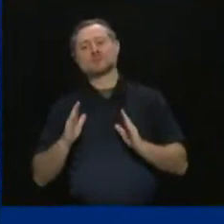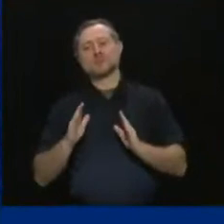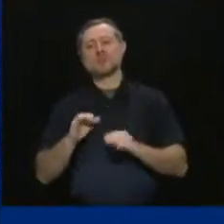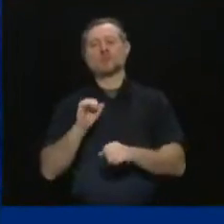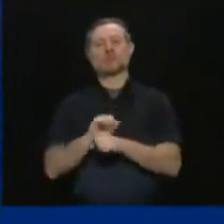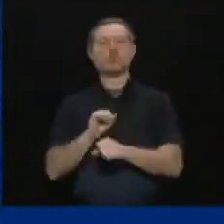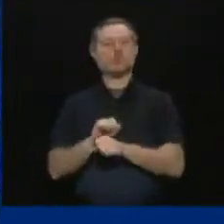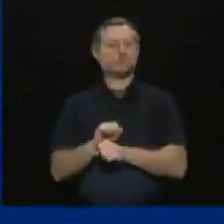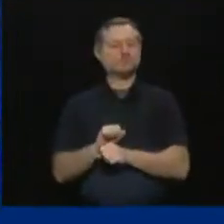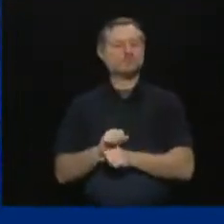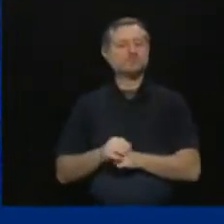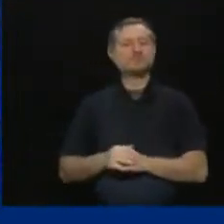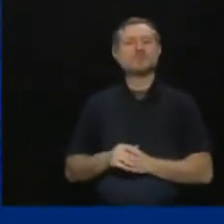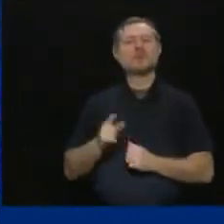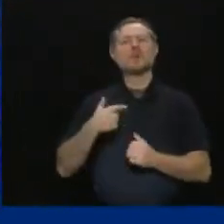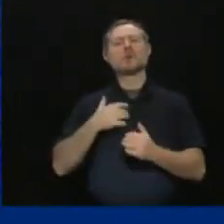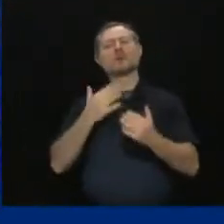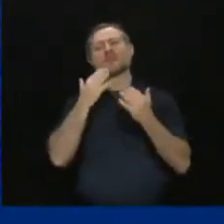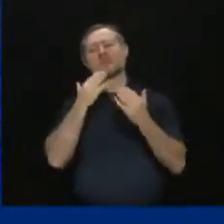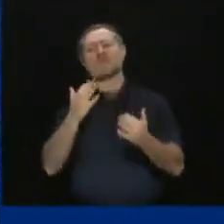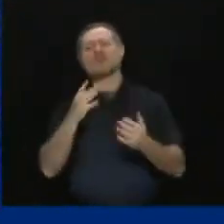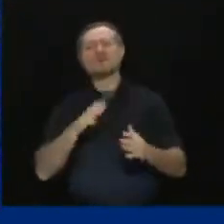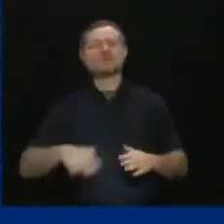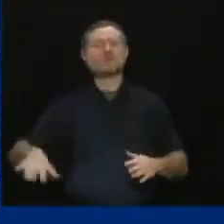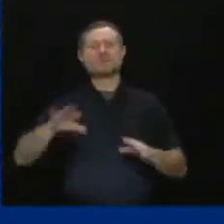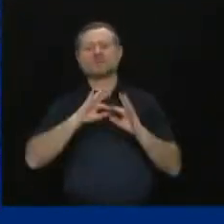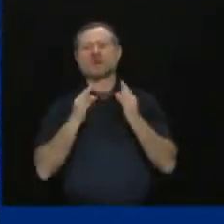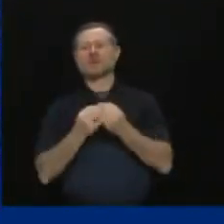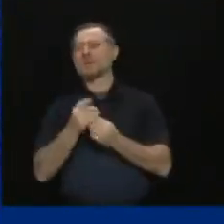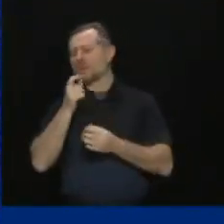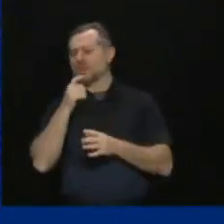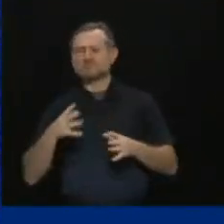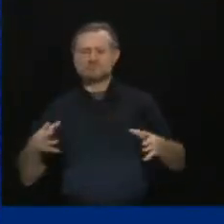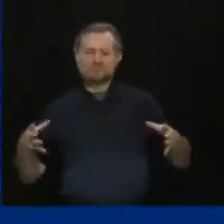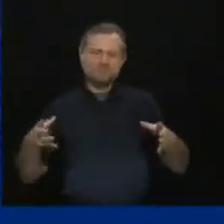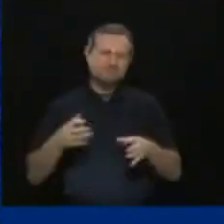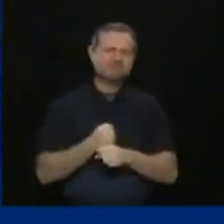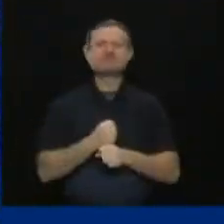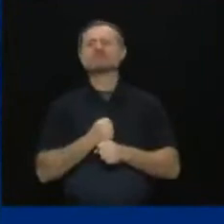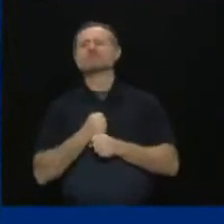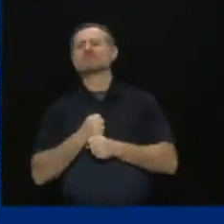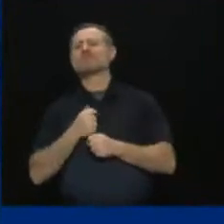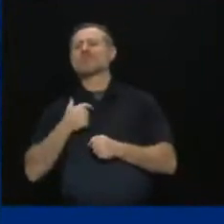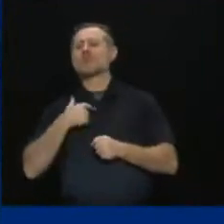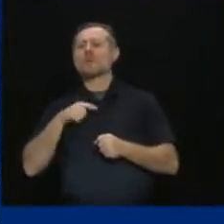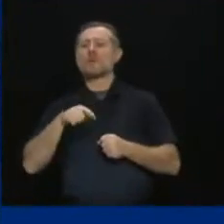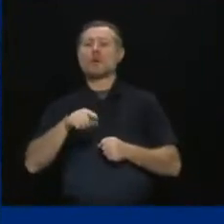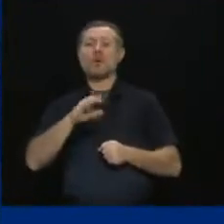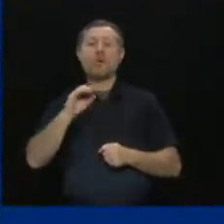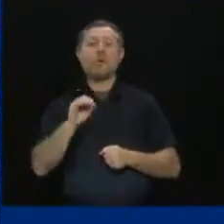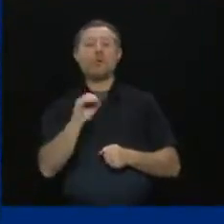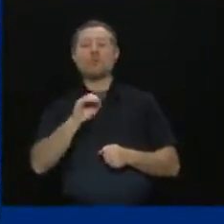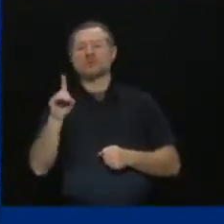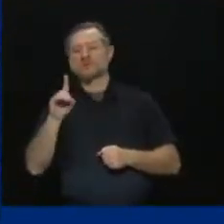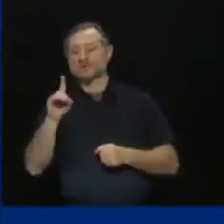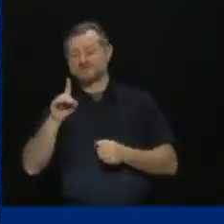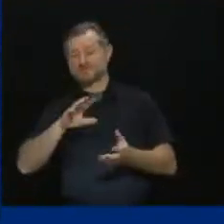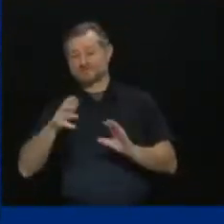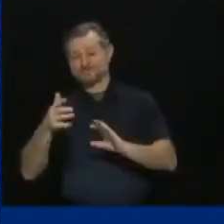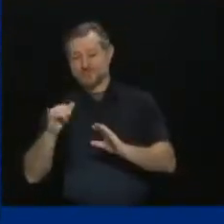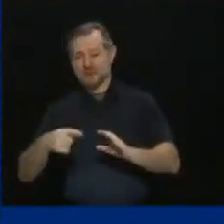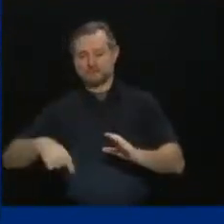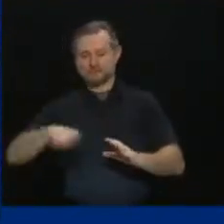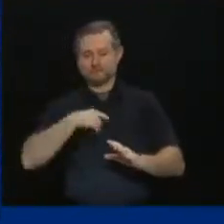And I want to thank the family that we created, the End Overdose Coalition, because when people tried to make the disconnection